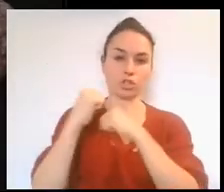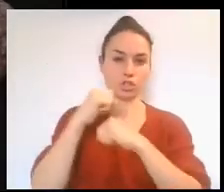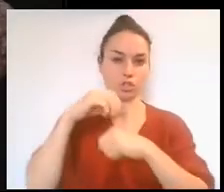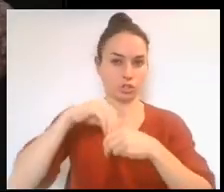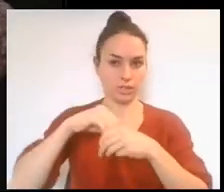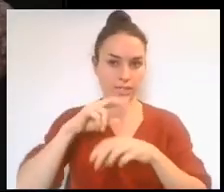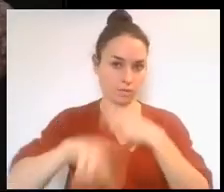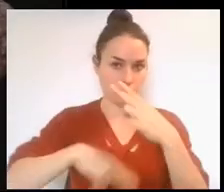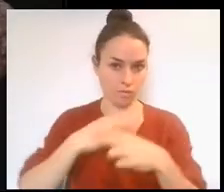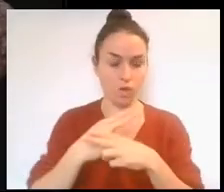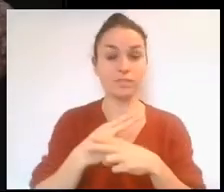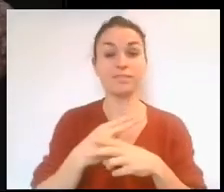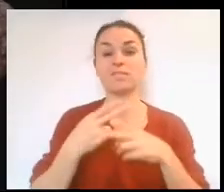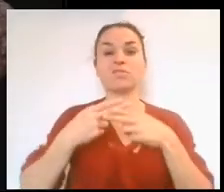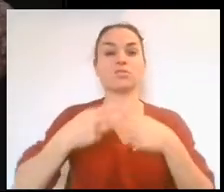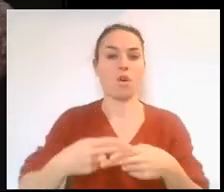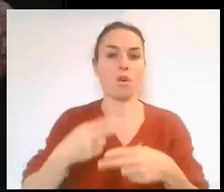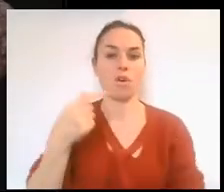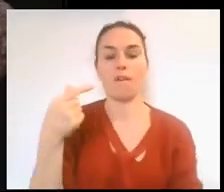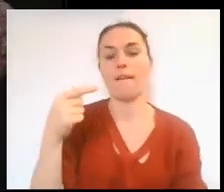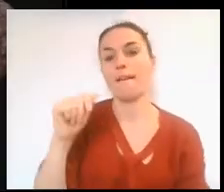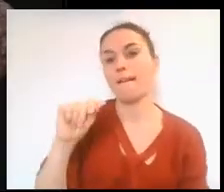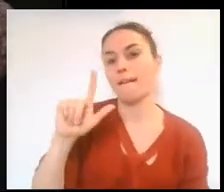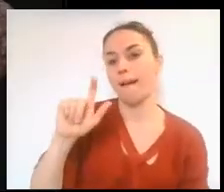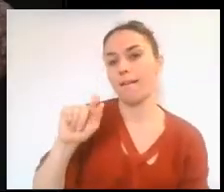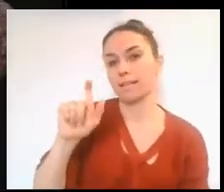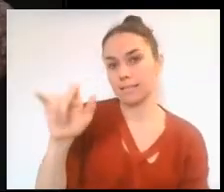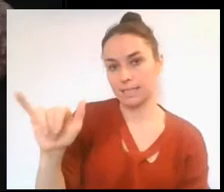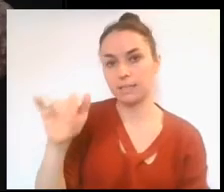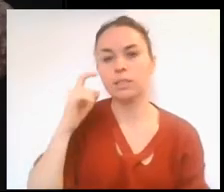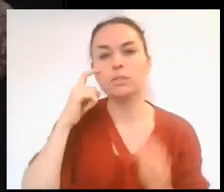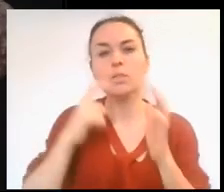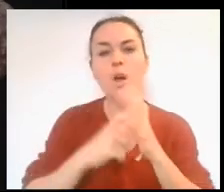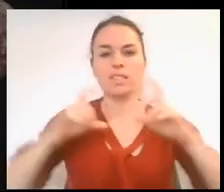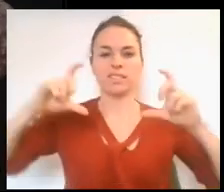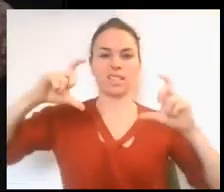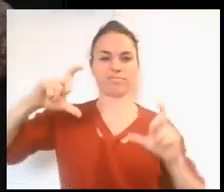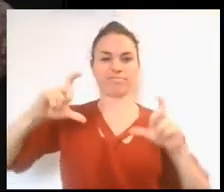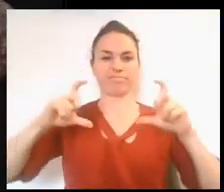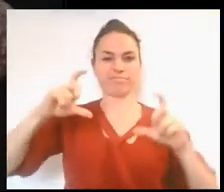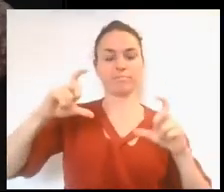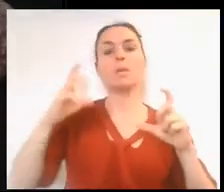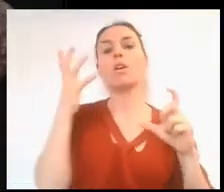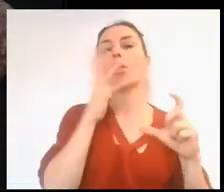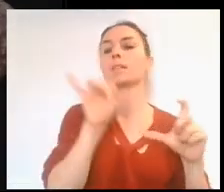galaxy that's a spiral, sort of a dish-shaped galaxy, much like our own Milky Way.